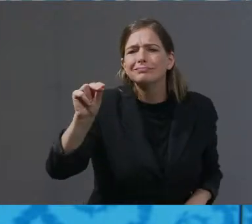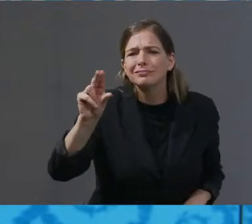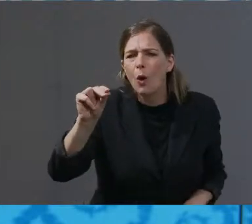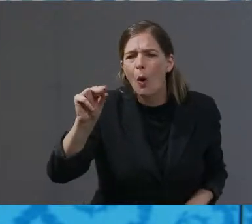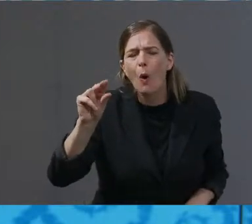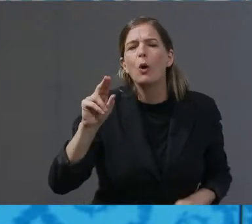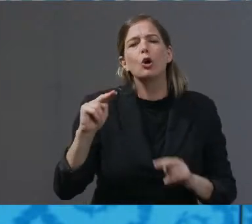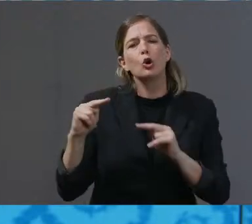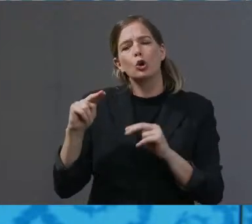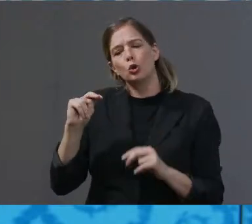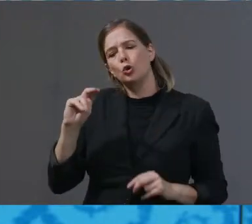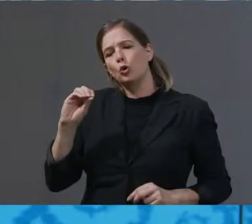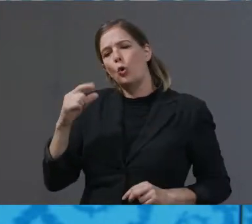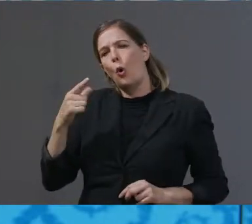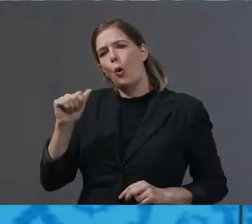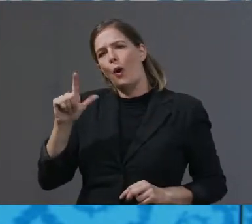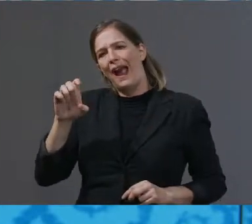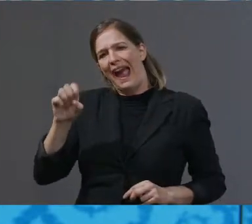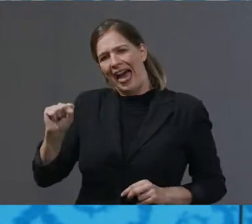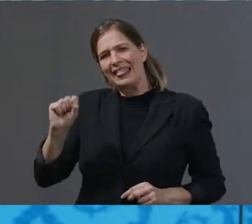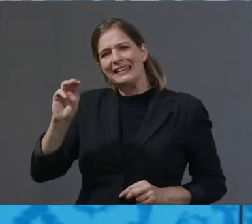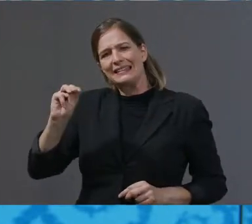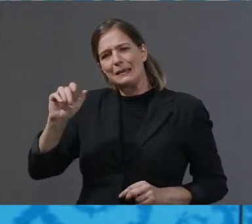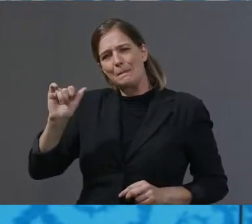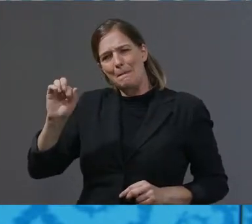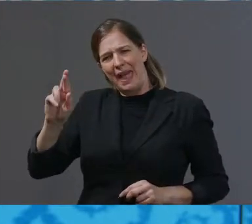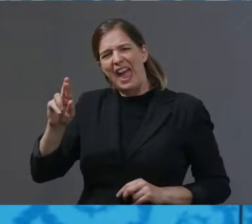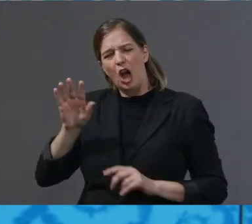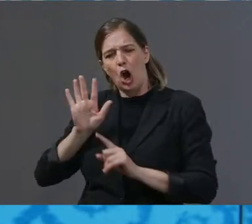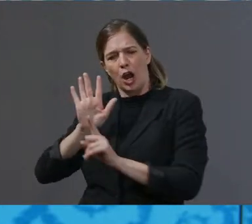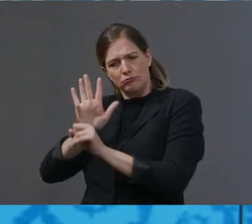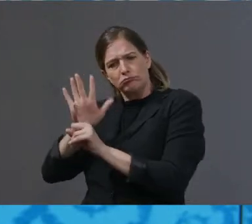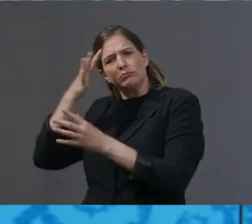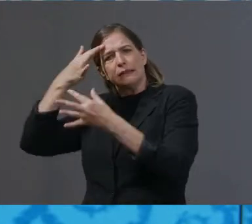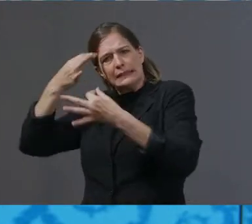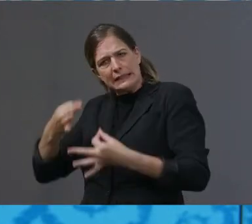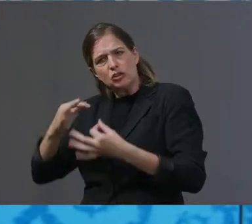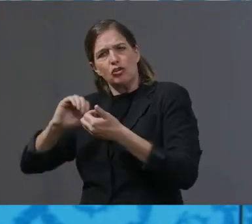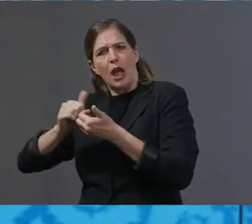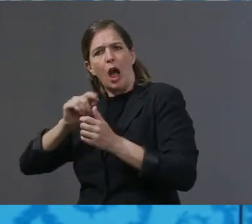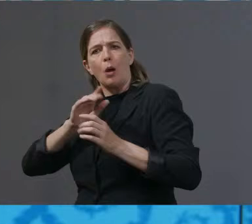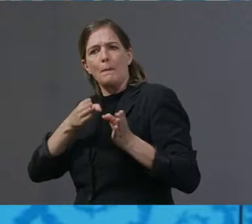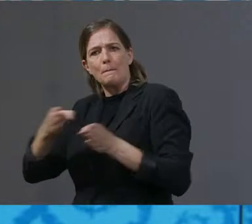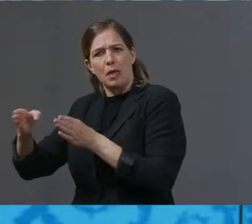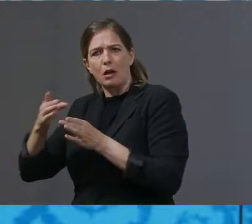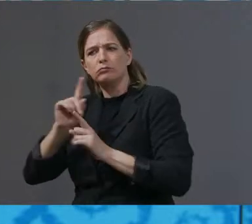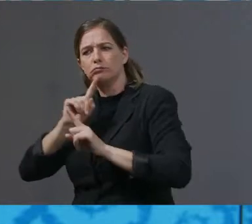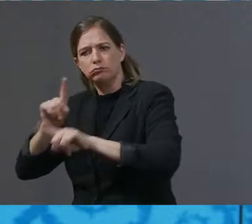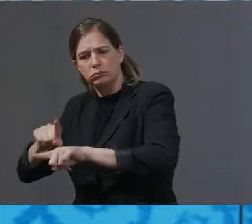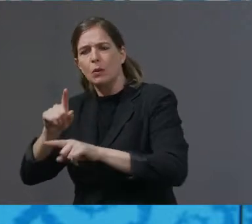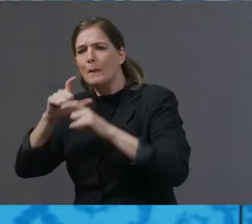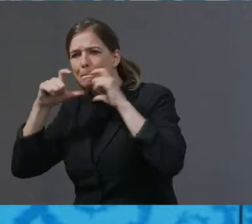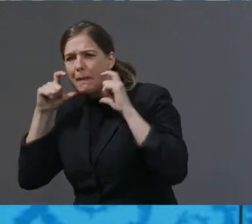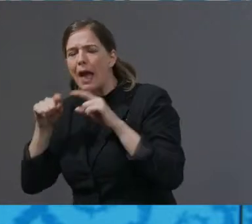likely be dramatically different in Nogales than it is in Prescott.